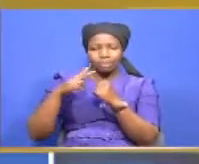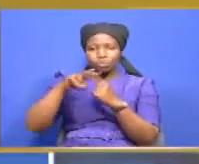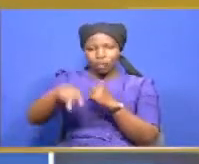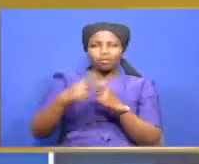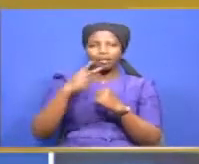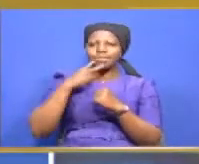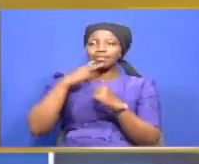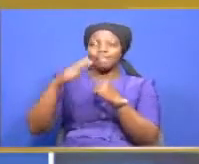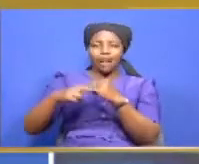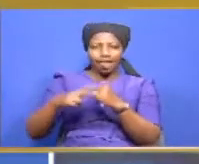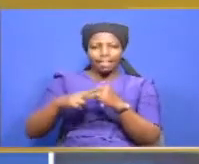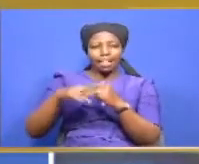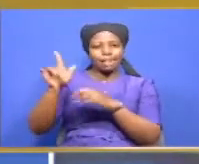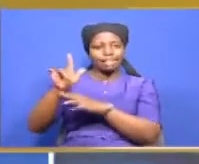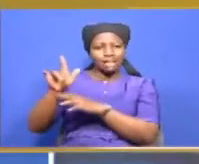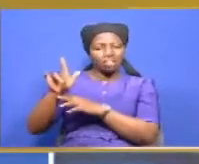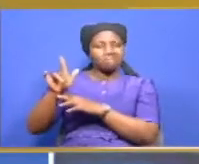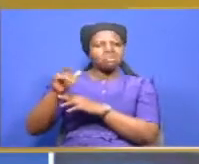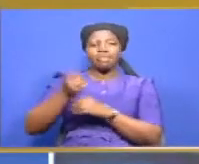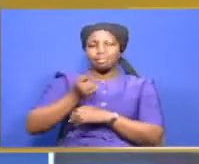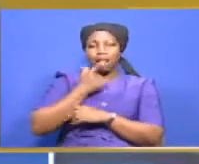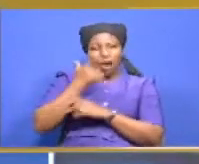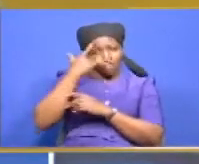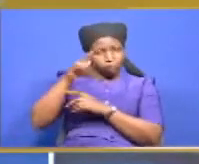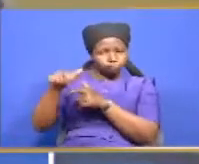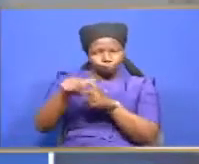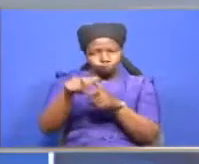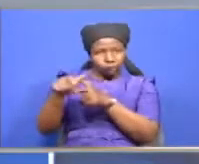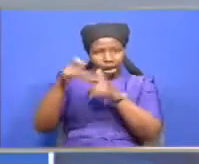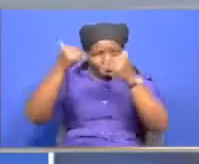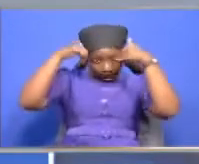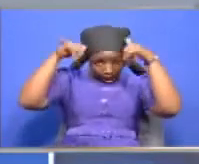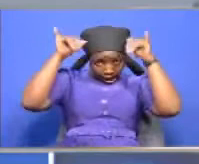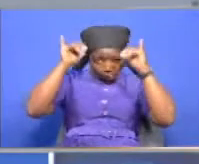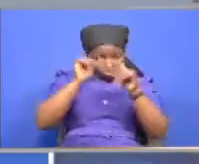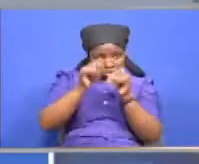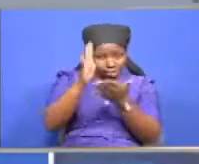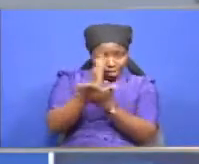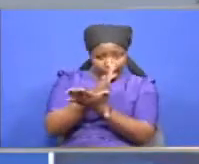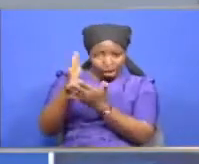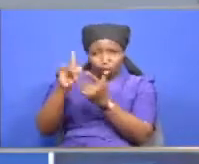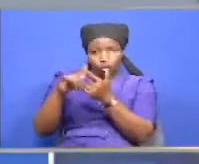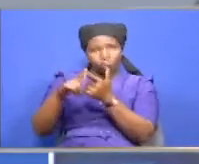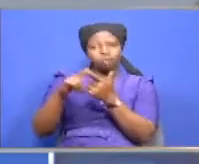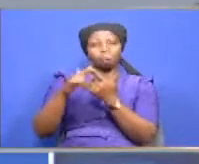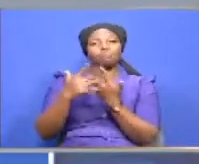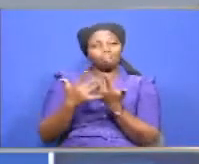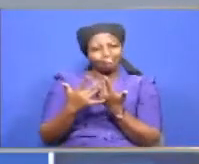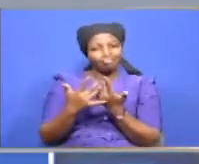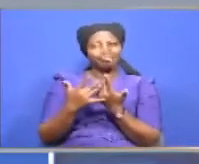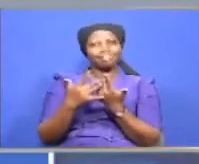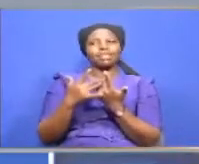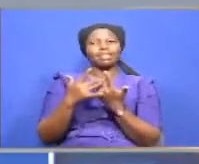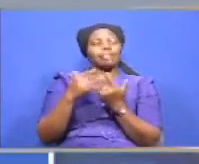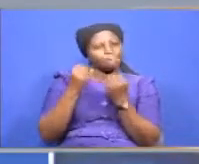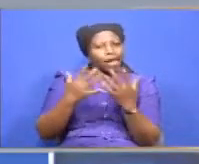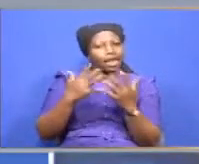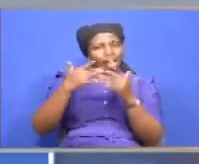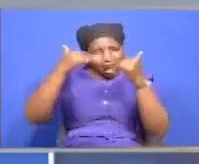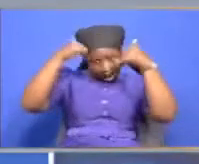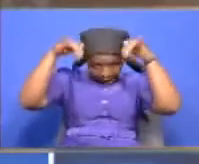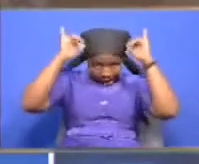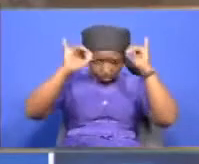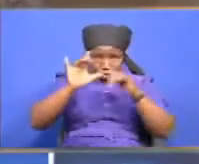ambazo zitagawiwa majosho 135 ya ng'ombe ili kuwasitiri wafugaji ambao wameathiriwa kiuchumi na janga